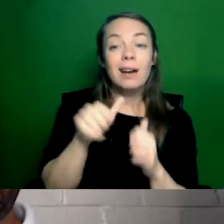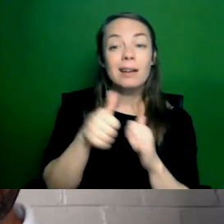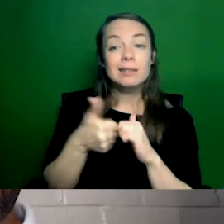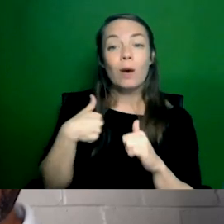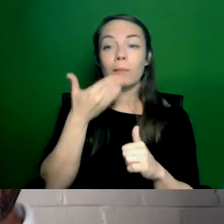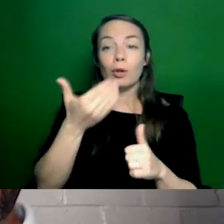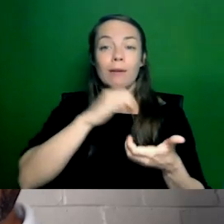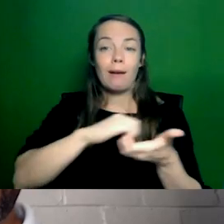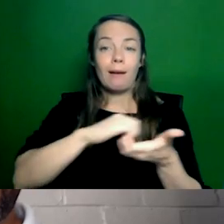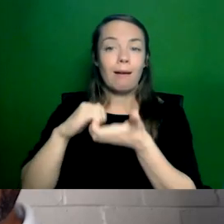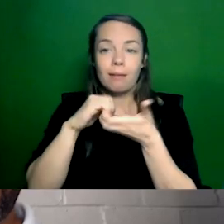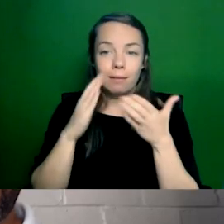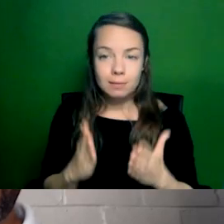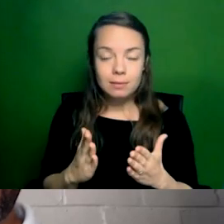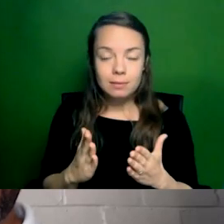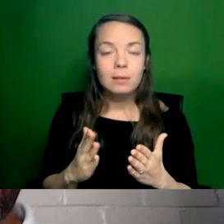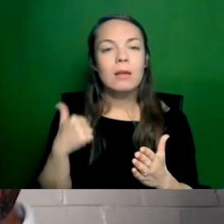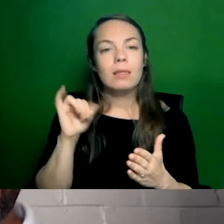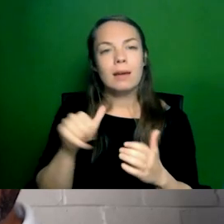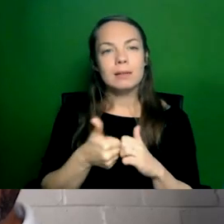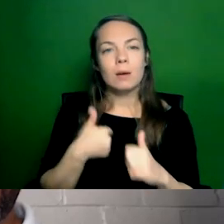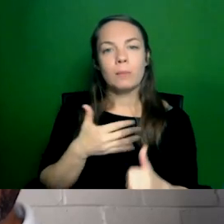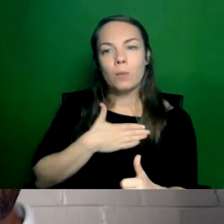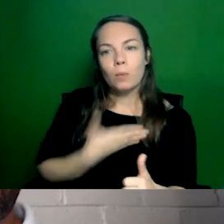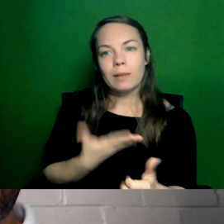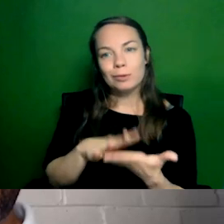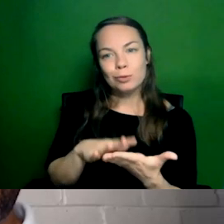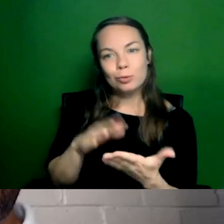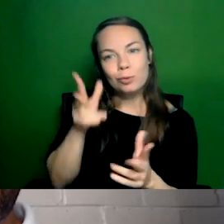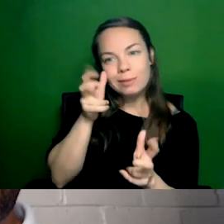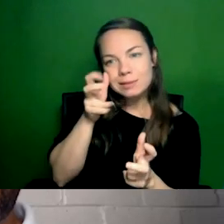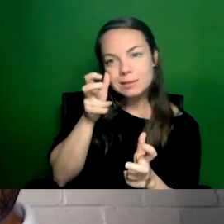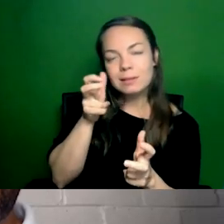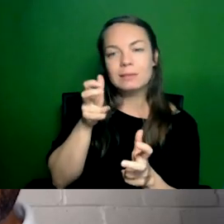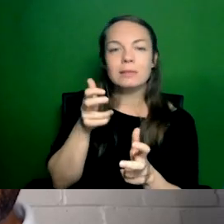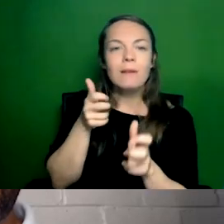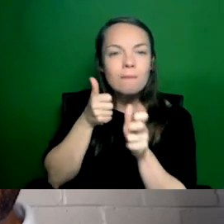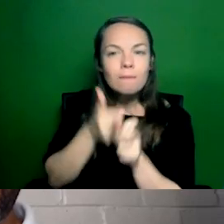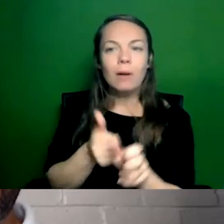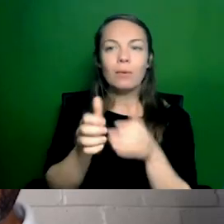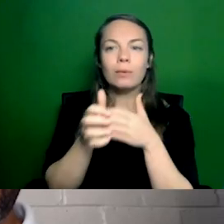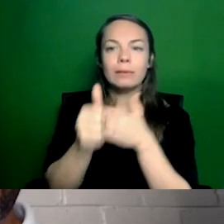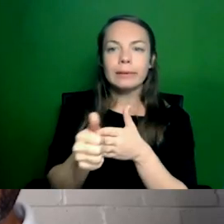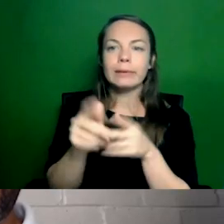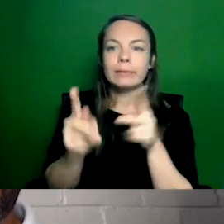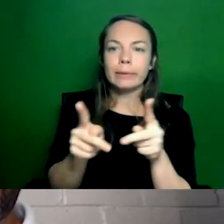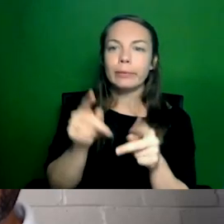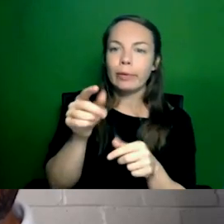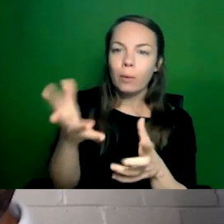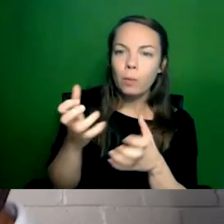is how we can be willing to listen and follow the lead of those that we are seeking to be allies to.